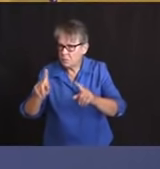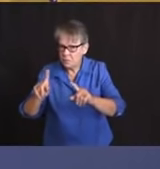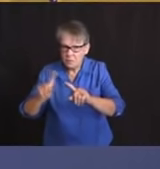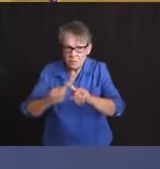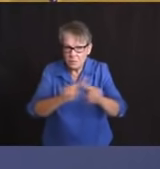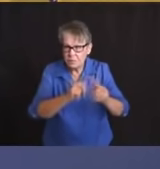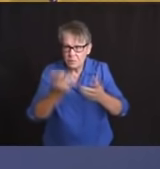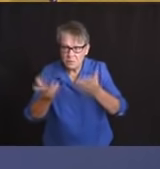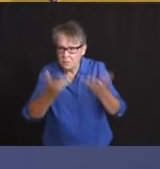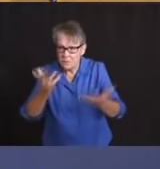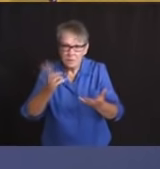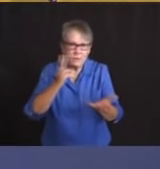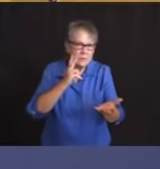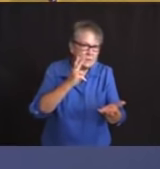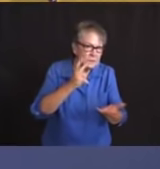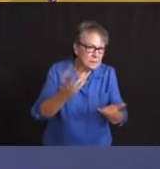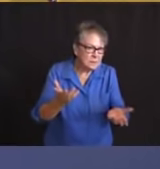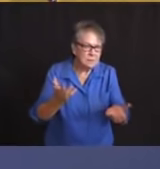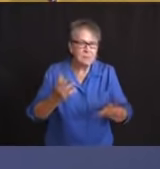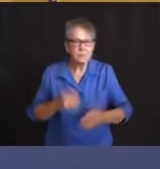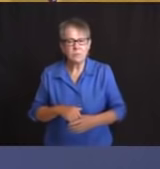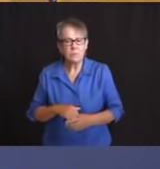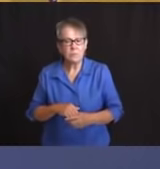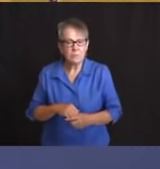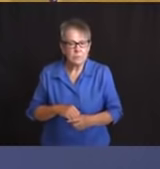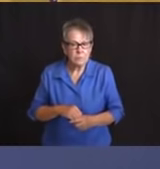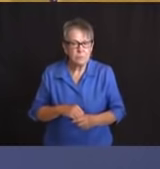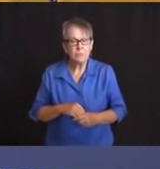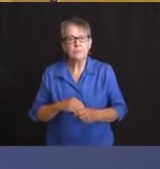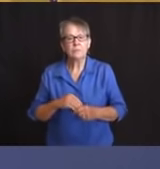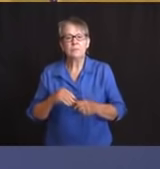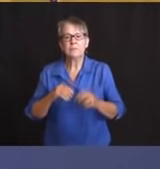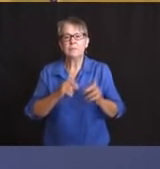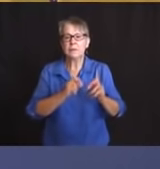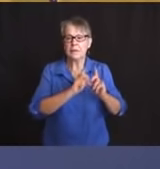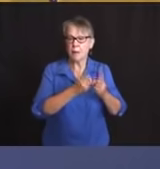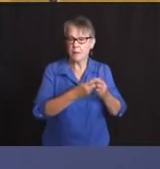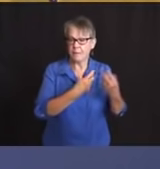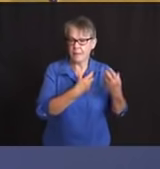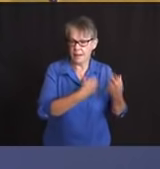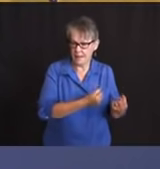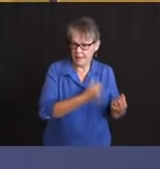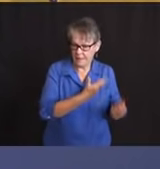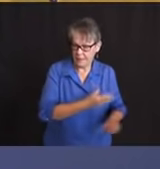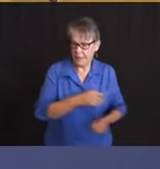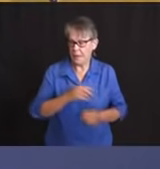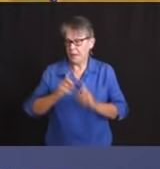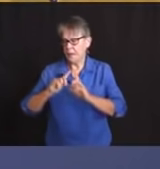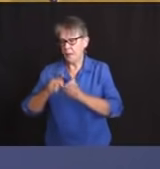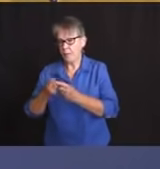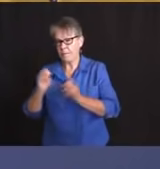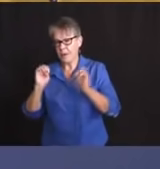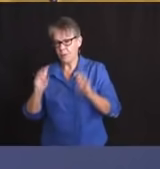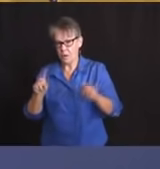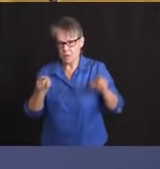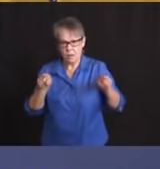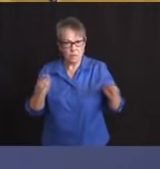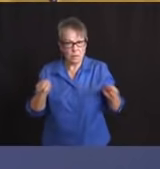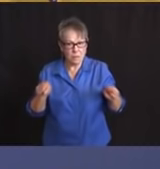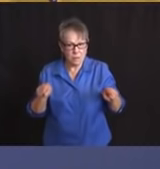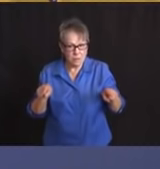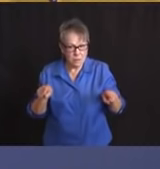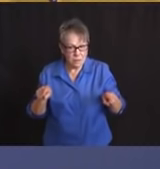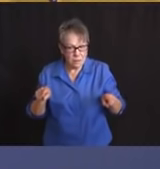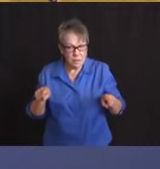has now, with the Department of Education, has established not just 3, but 6 regions, 2 in the north, 2 in the central, 2 in the